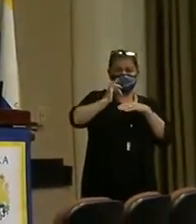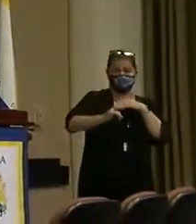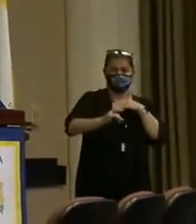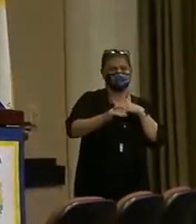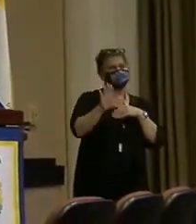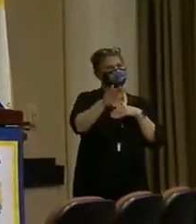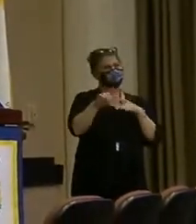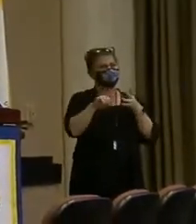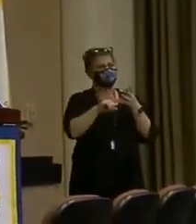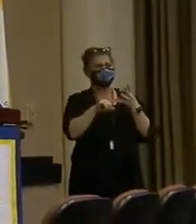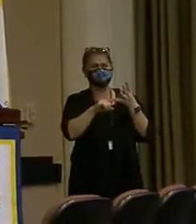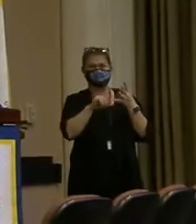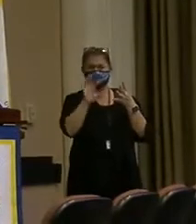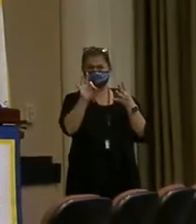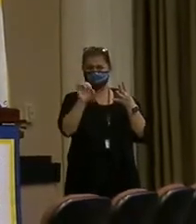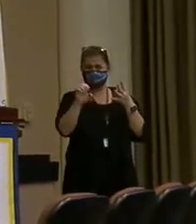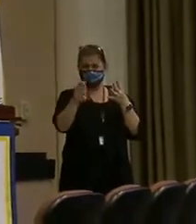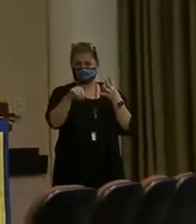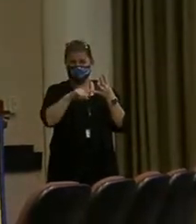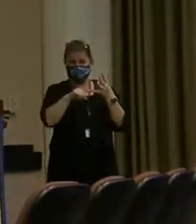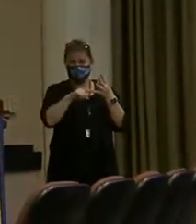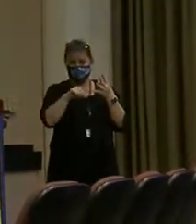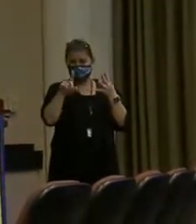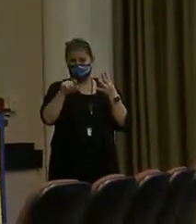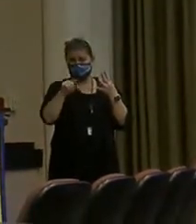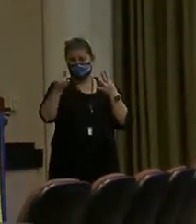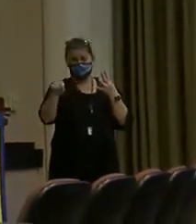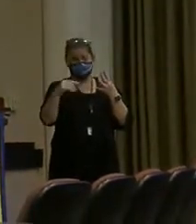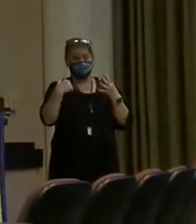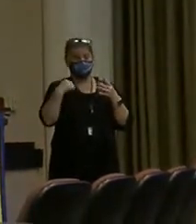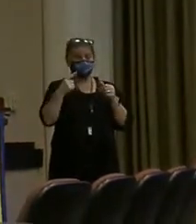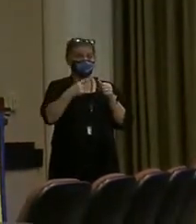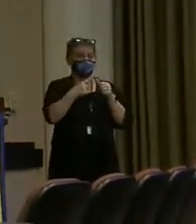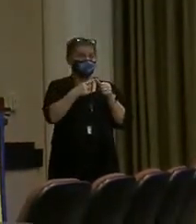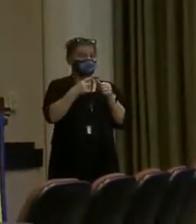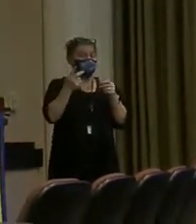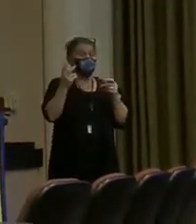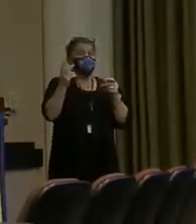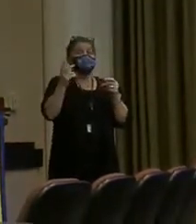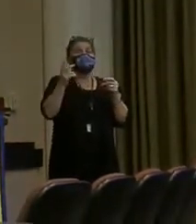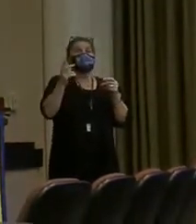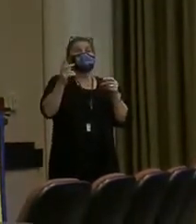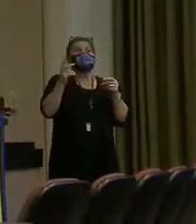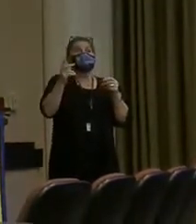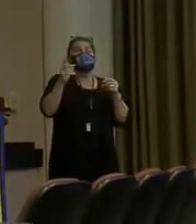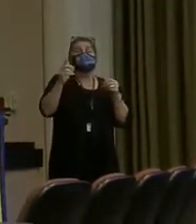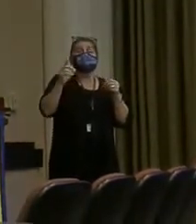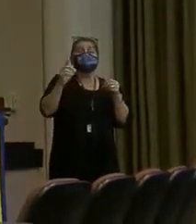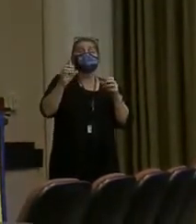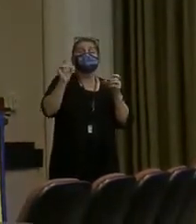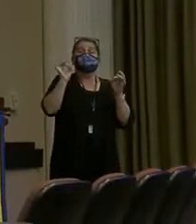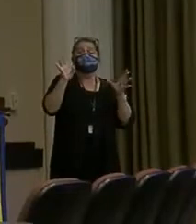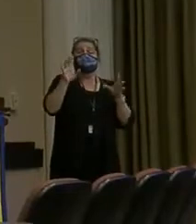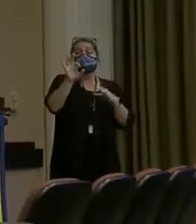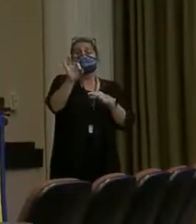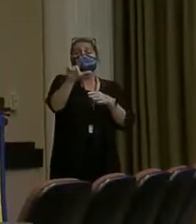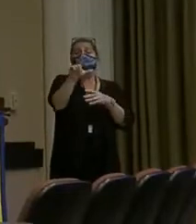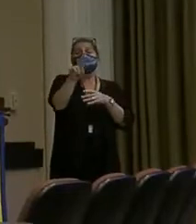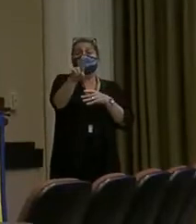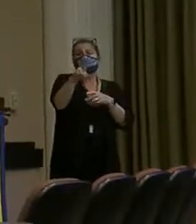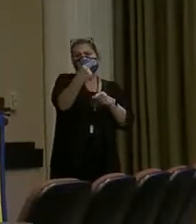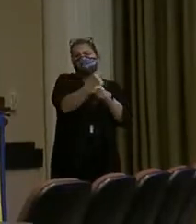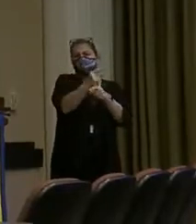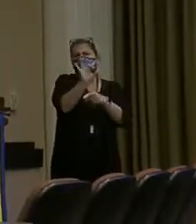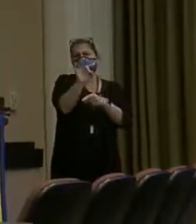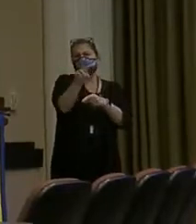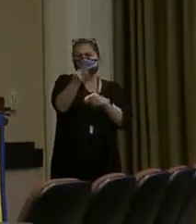or the end of February, we were experiencing one of the worst flu epidemics. And hospitals were trying to gear up at that